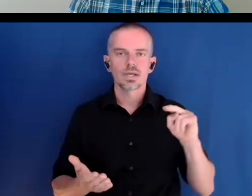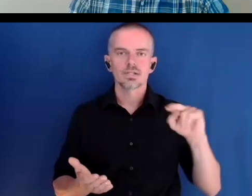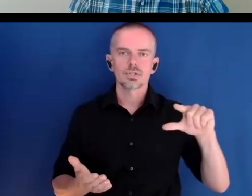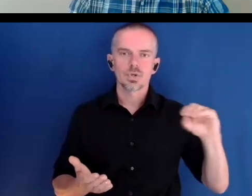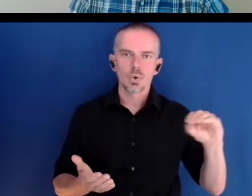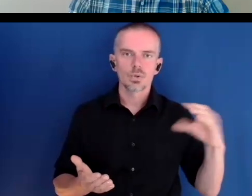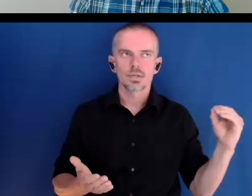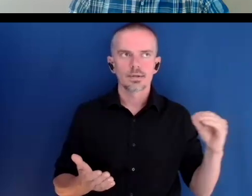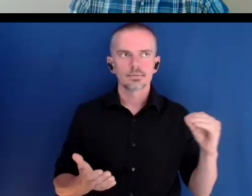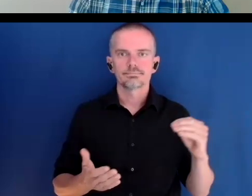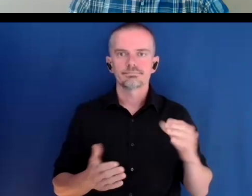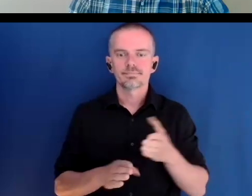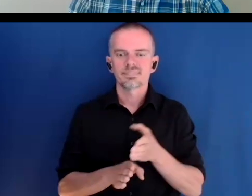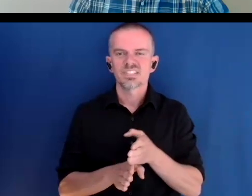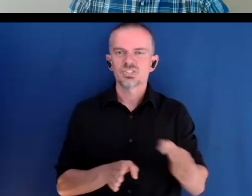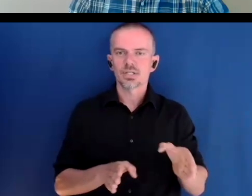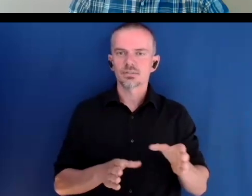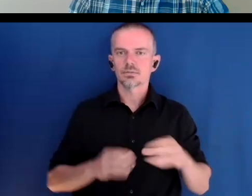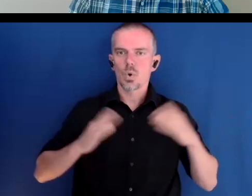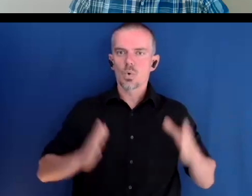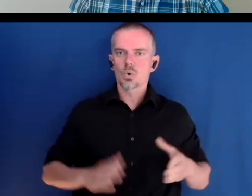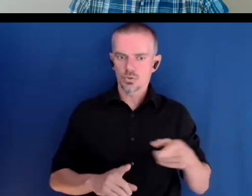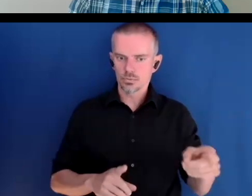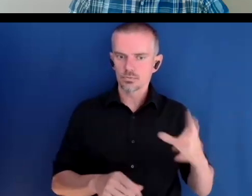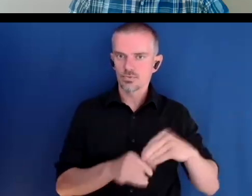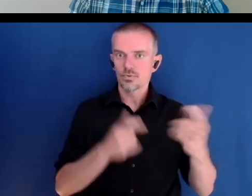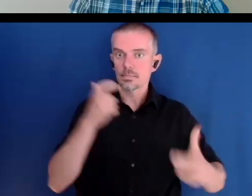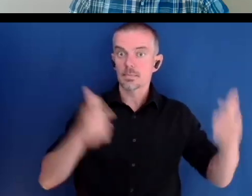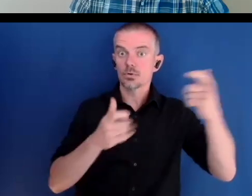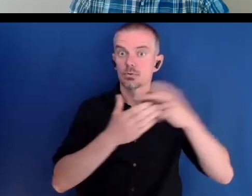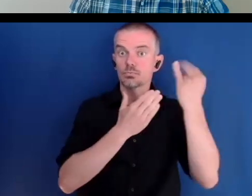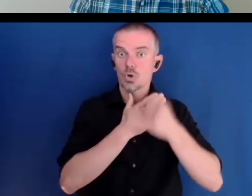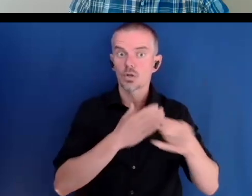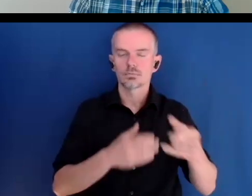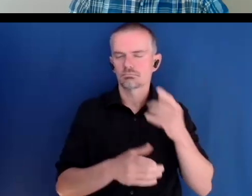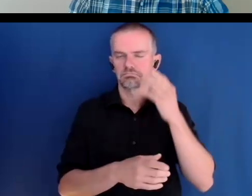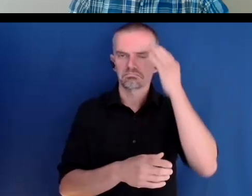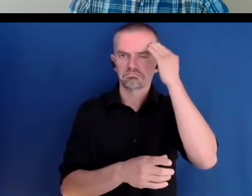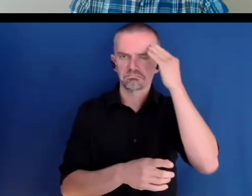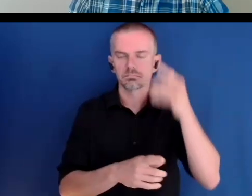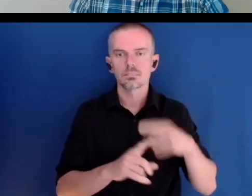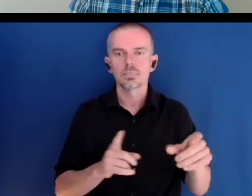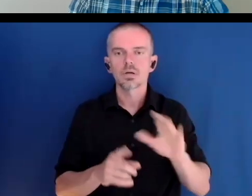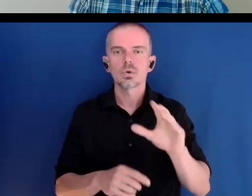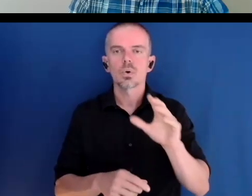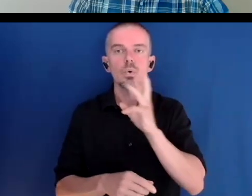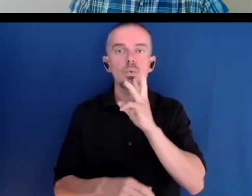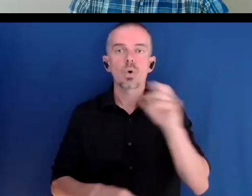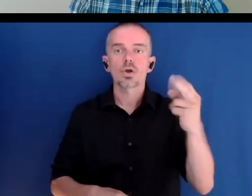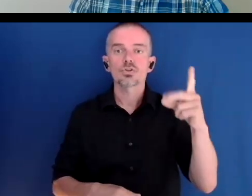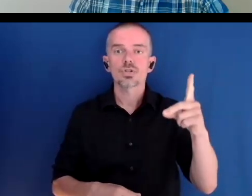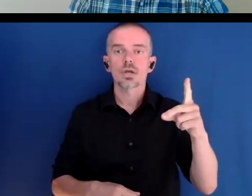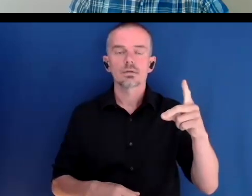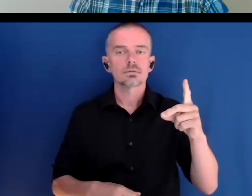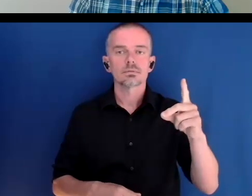land owners are part of those larger projects. But your watershed map, like